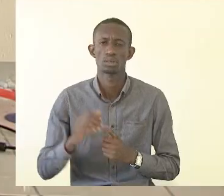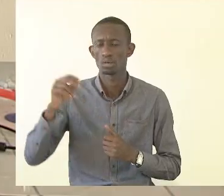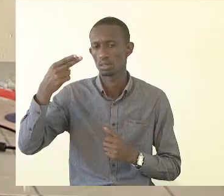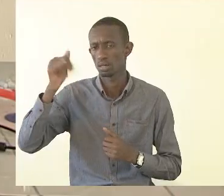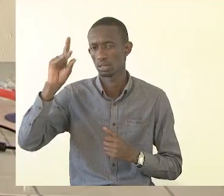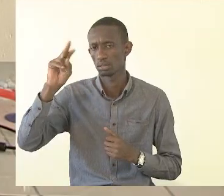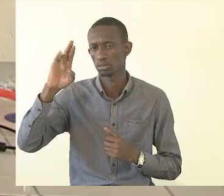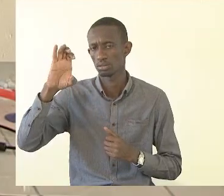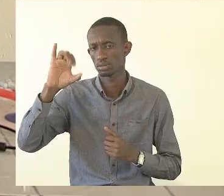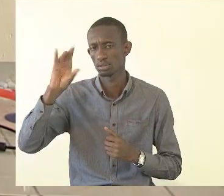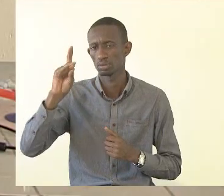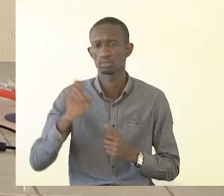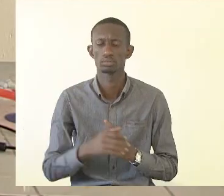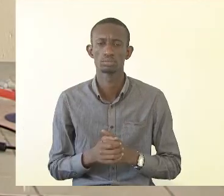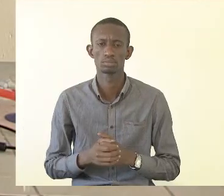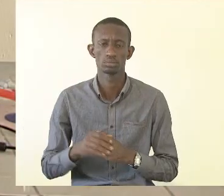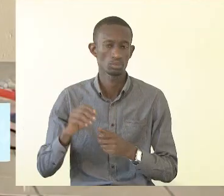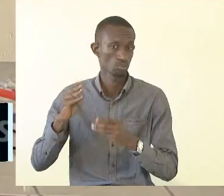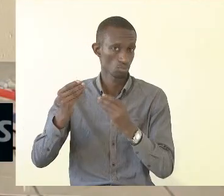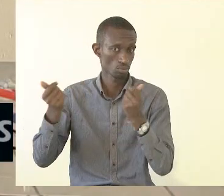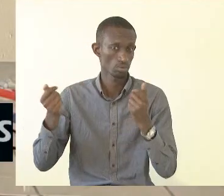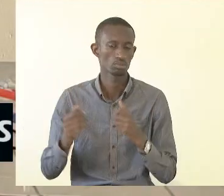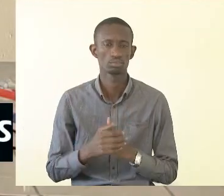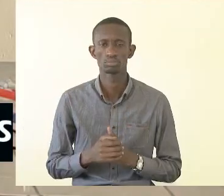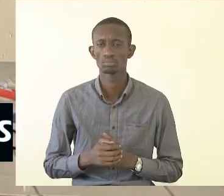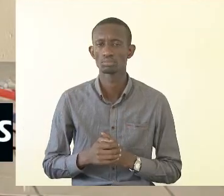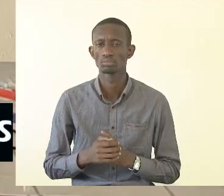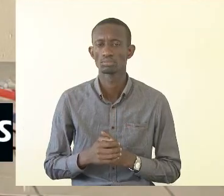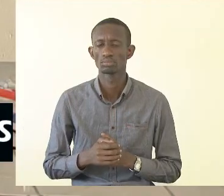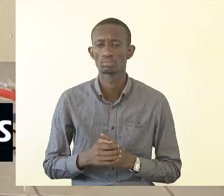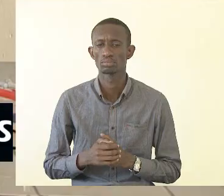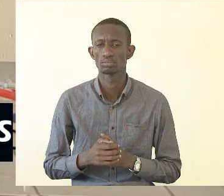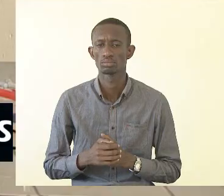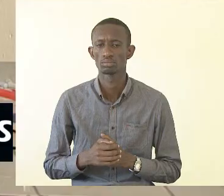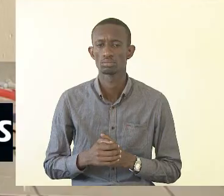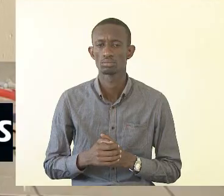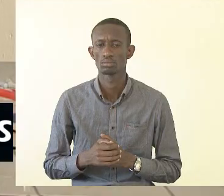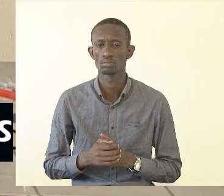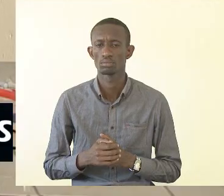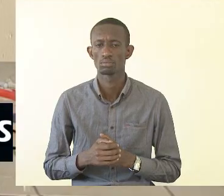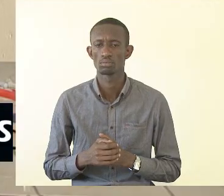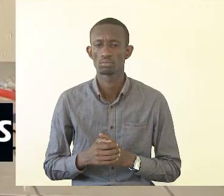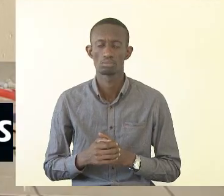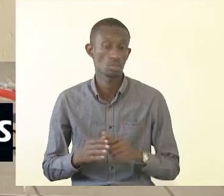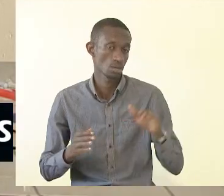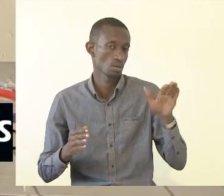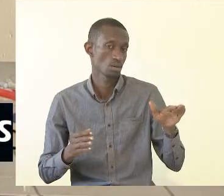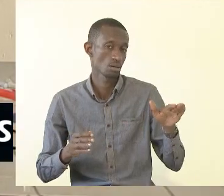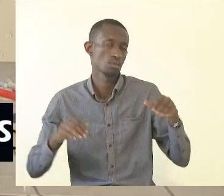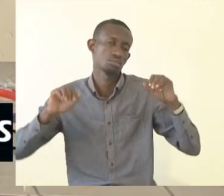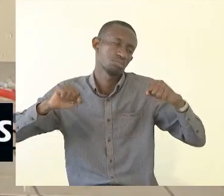or sodium hydroxide solution, or aqueous sodium hydroxide. And here we can either use the